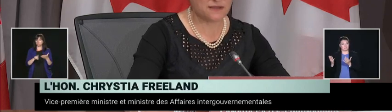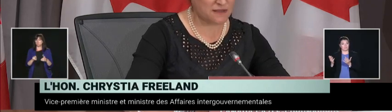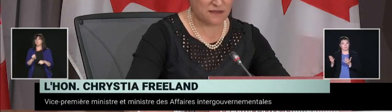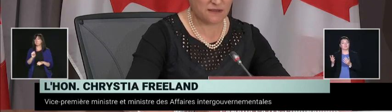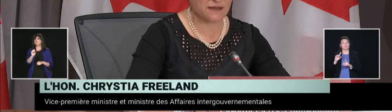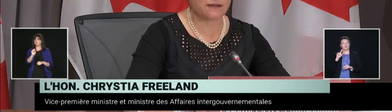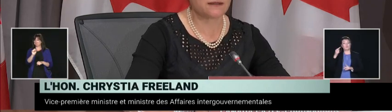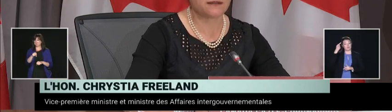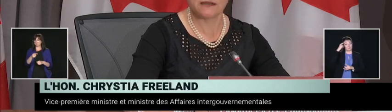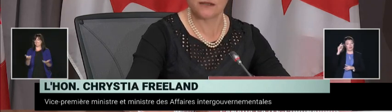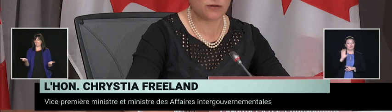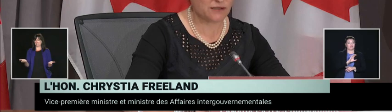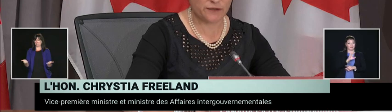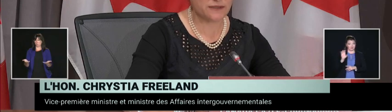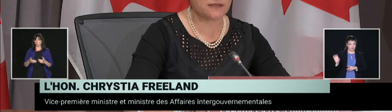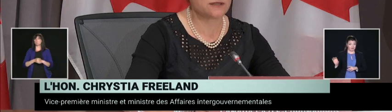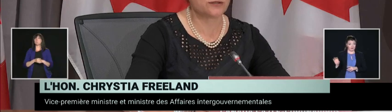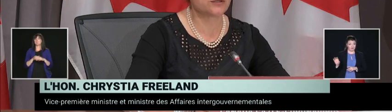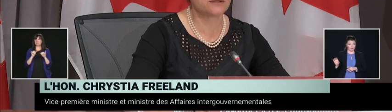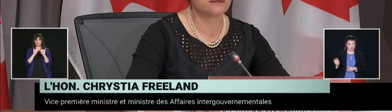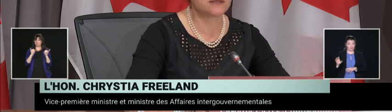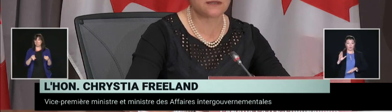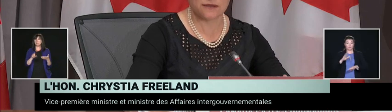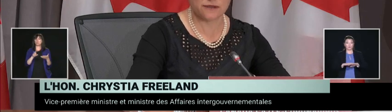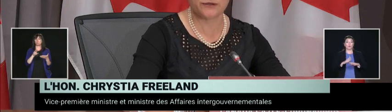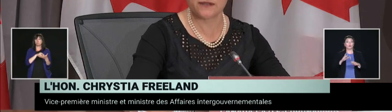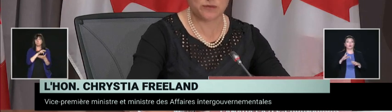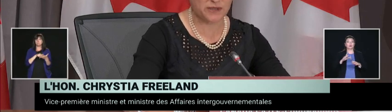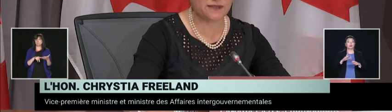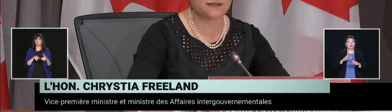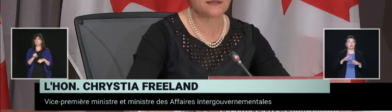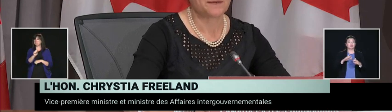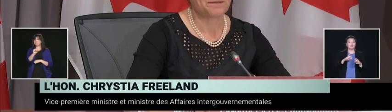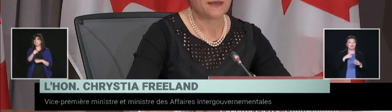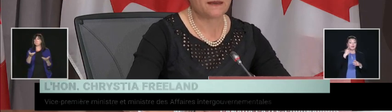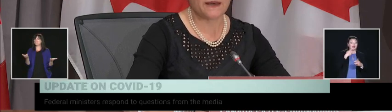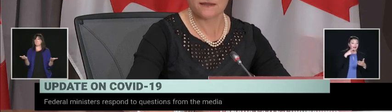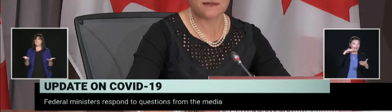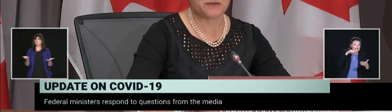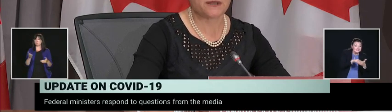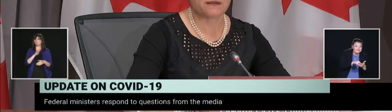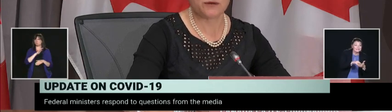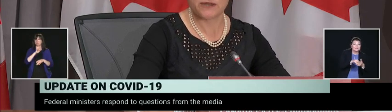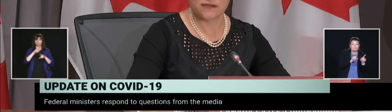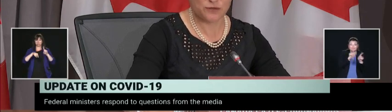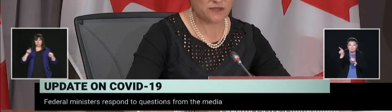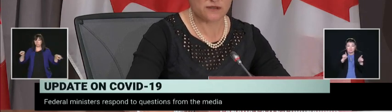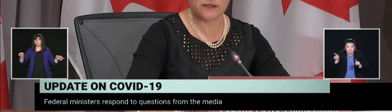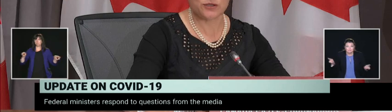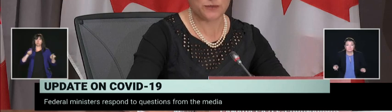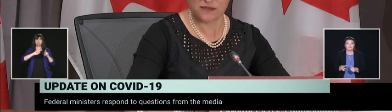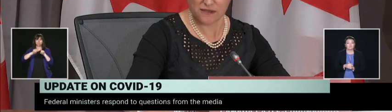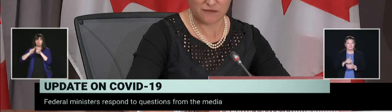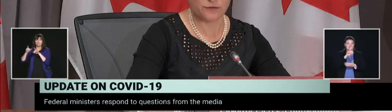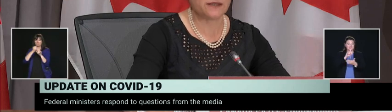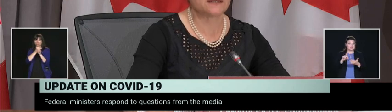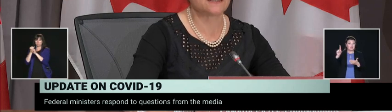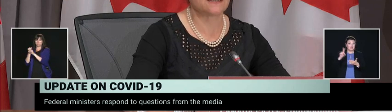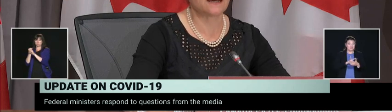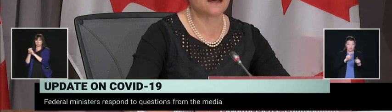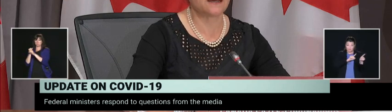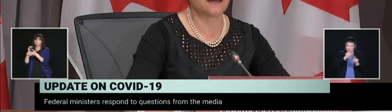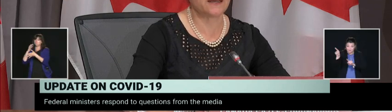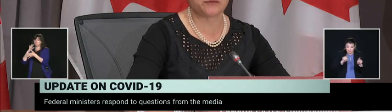racism exists in Canada in all of our institutions, including the police. That's something that we need to acknowledge, we need to